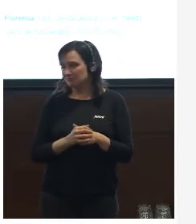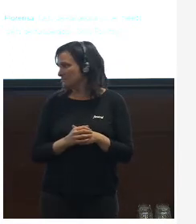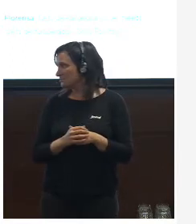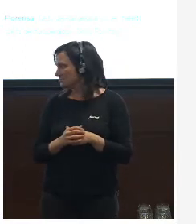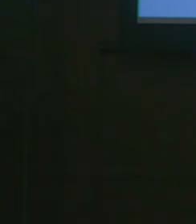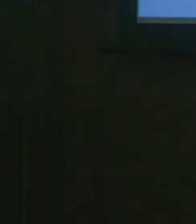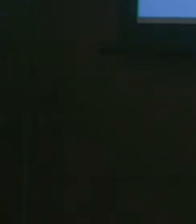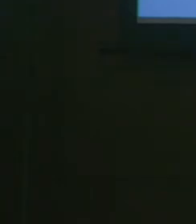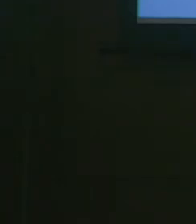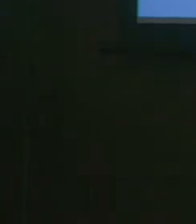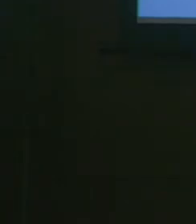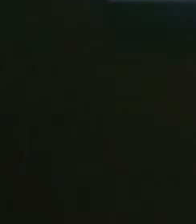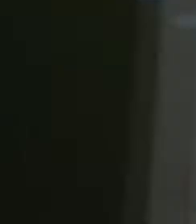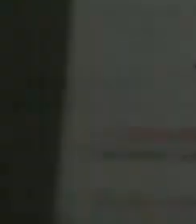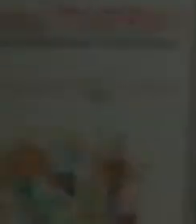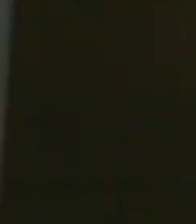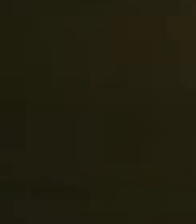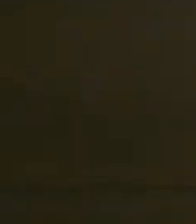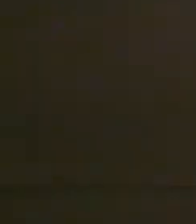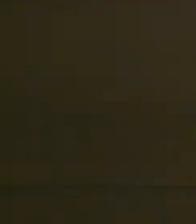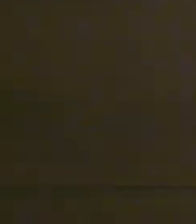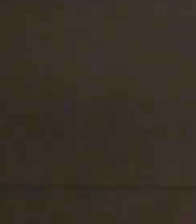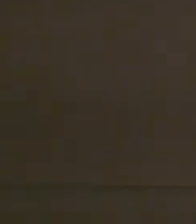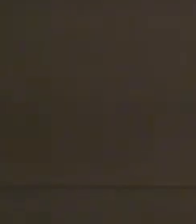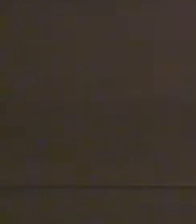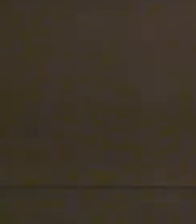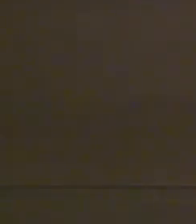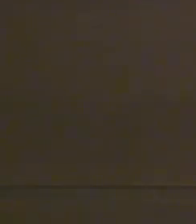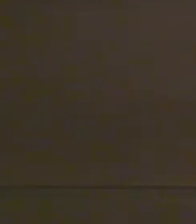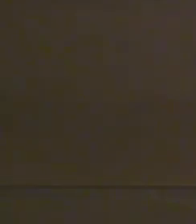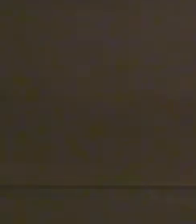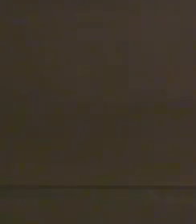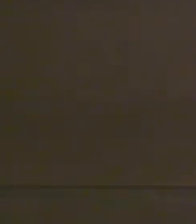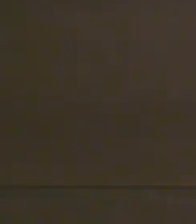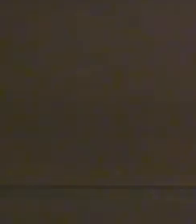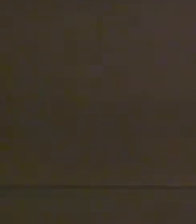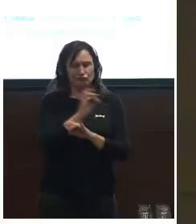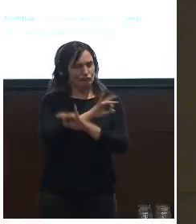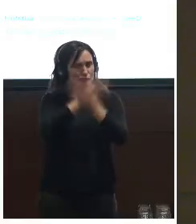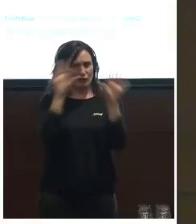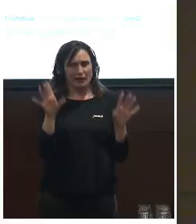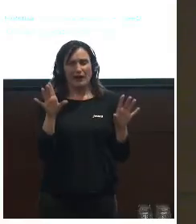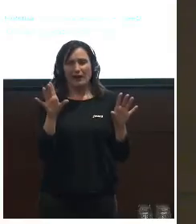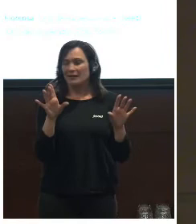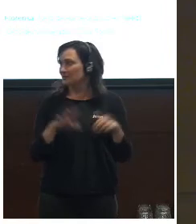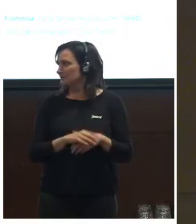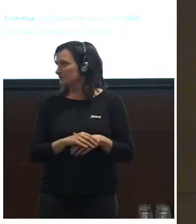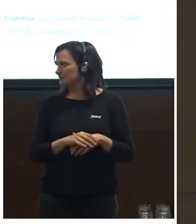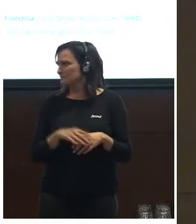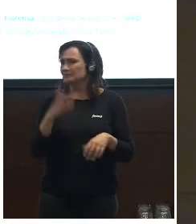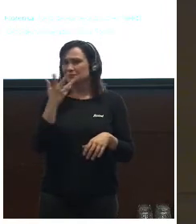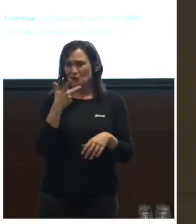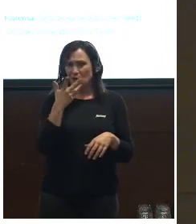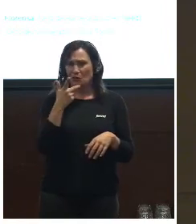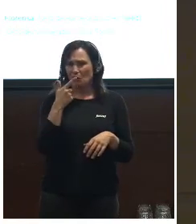Thank you, Veroniek. Also, your story was very clear. I know Veroniek since long, and I can tell you that she's very,